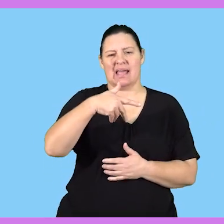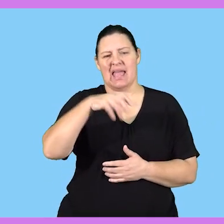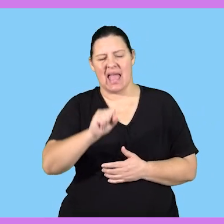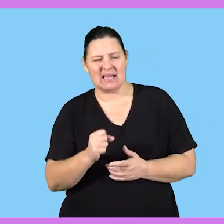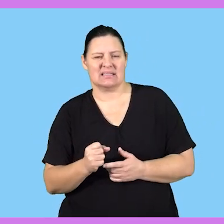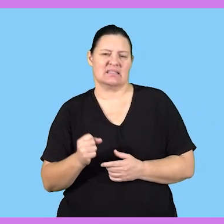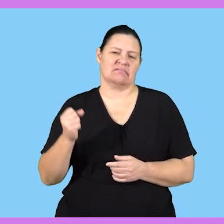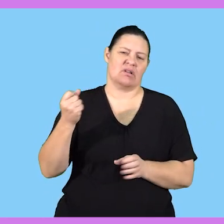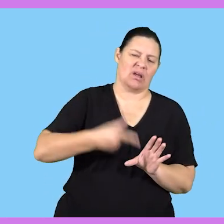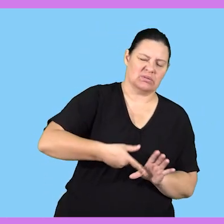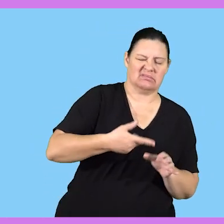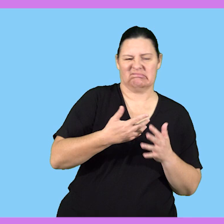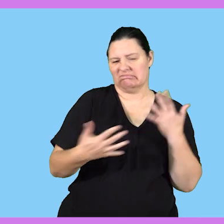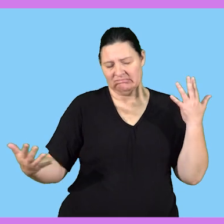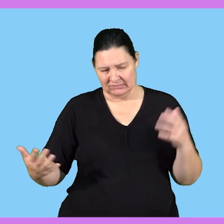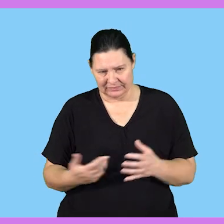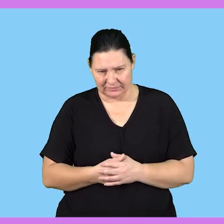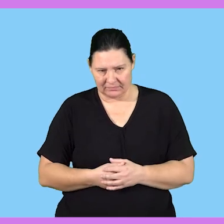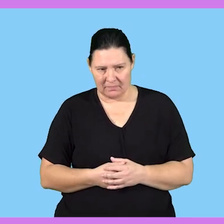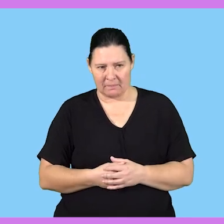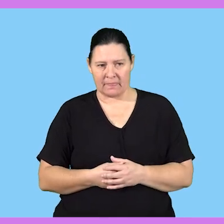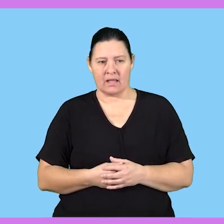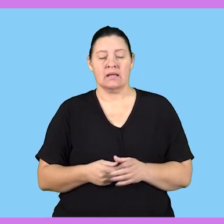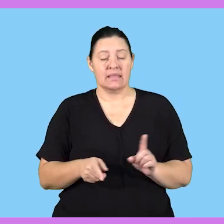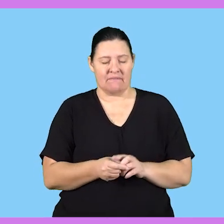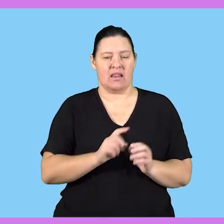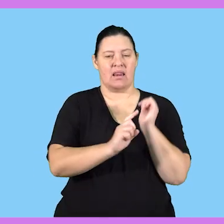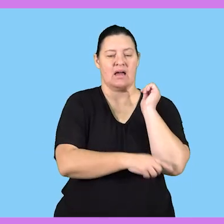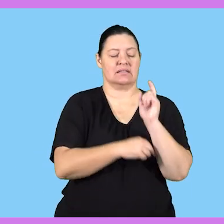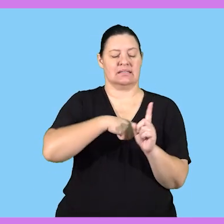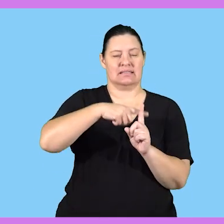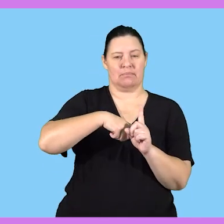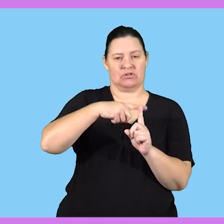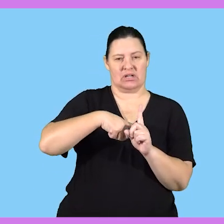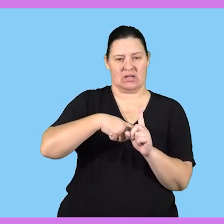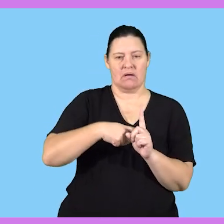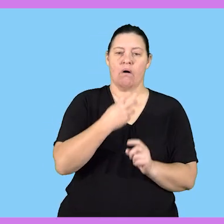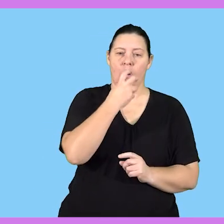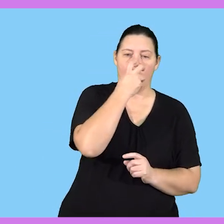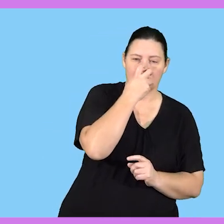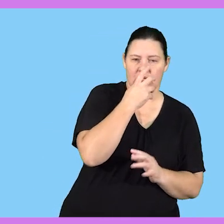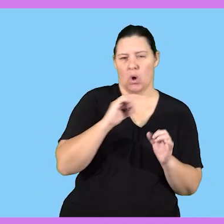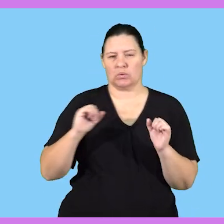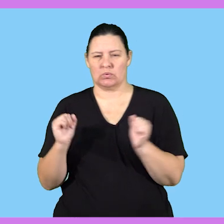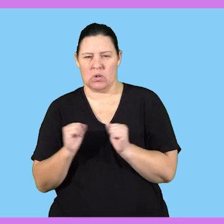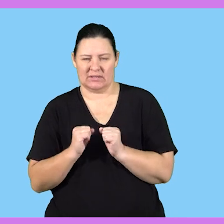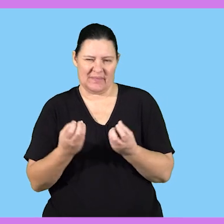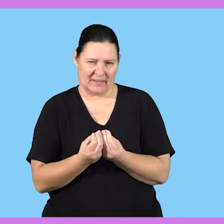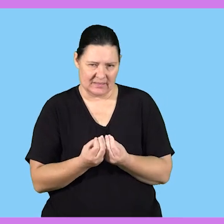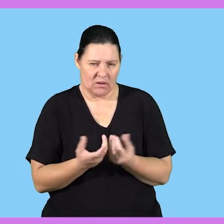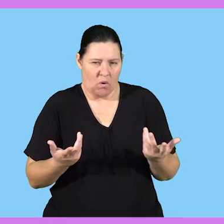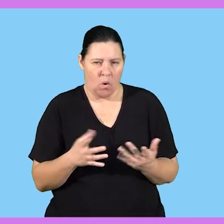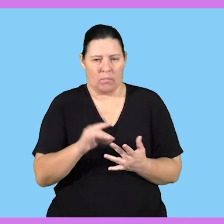gas or a liquid substance. Now, lastly, we have here temperature, the measurement of how hot or how cold